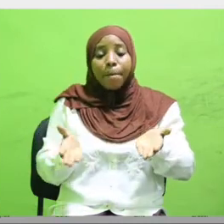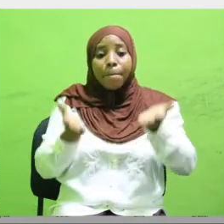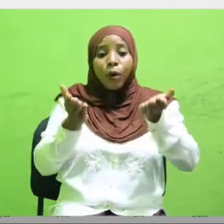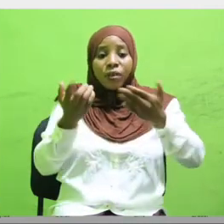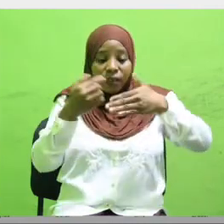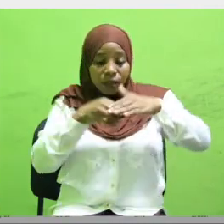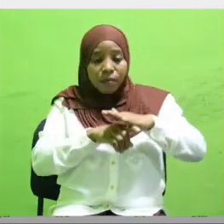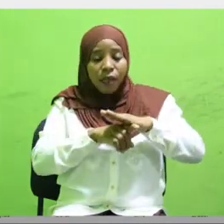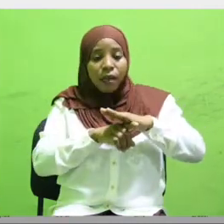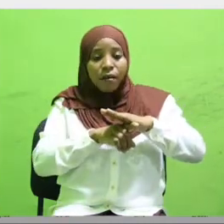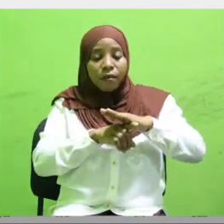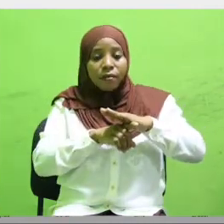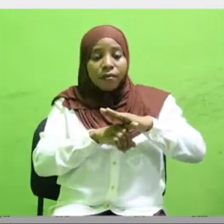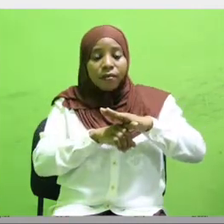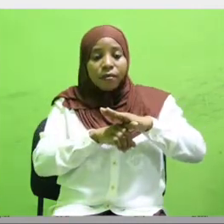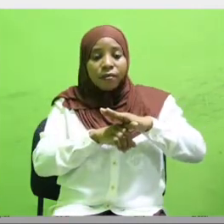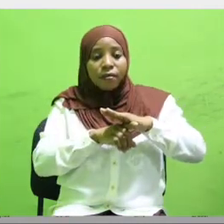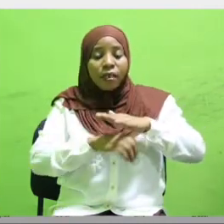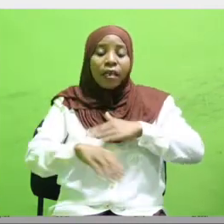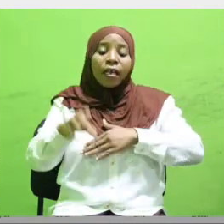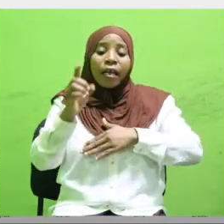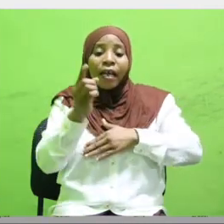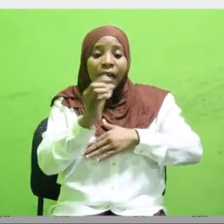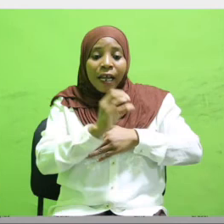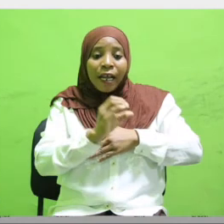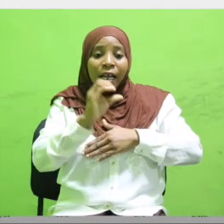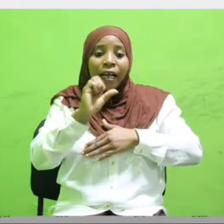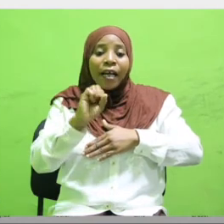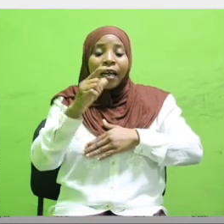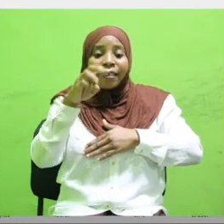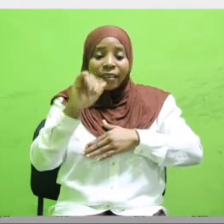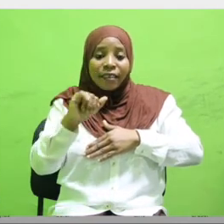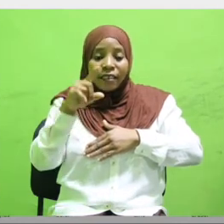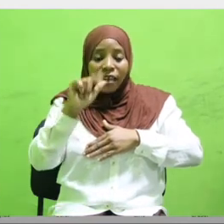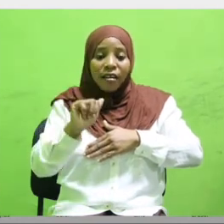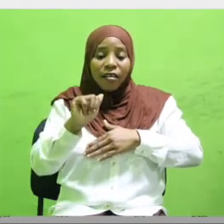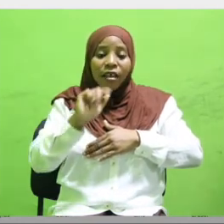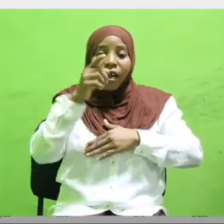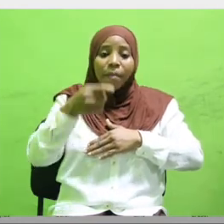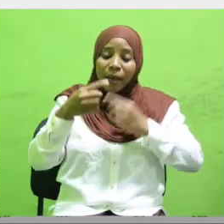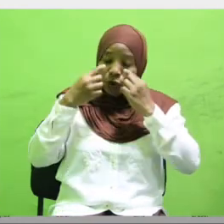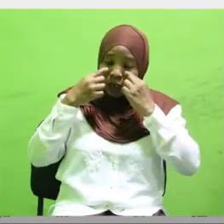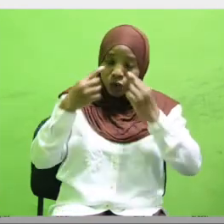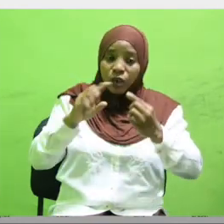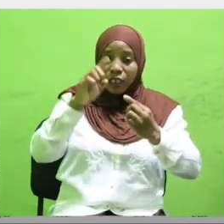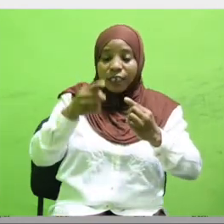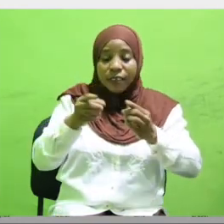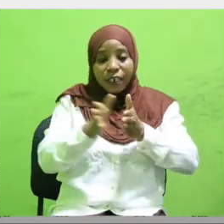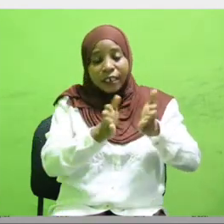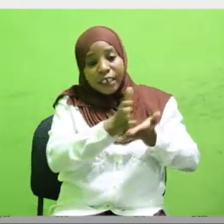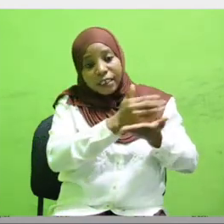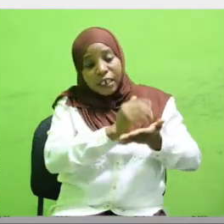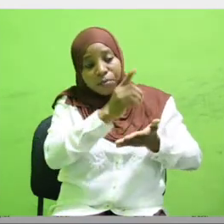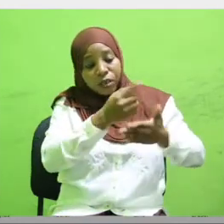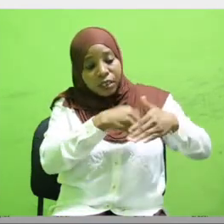show that they both have cell walls, which is the similarity between them. They are both eukaryotes. That is,